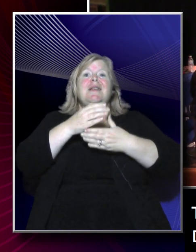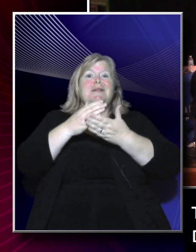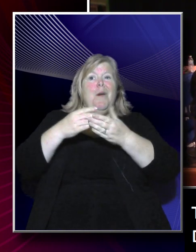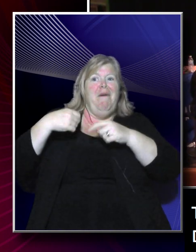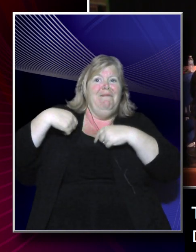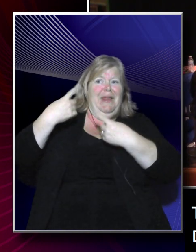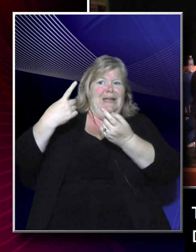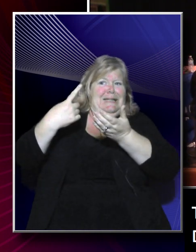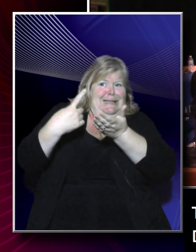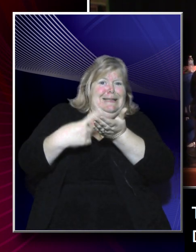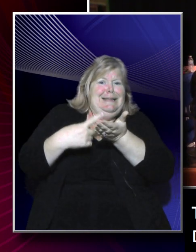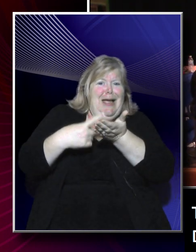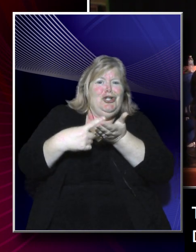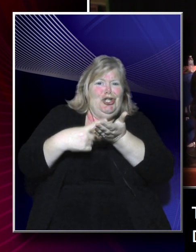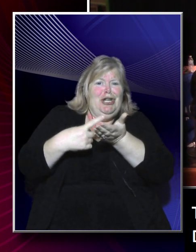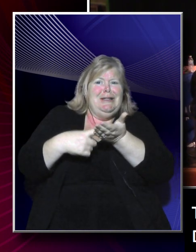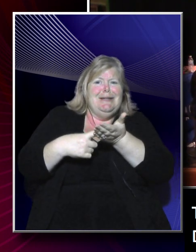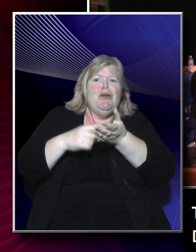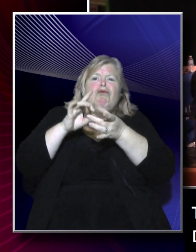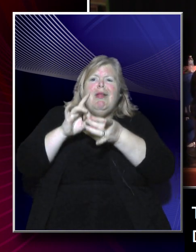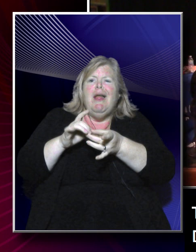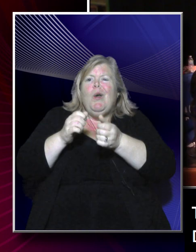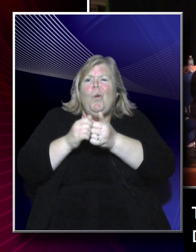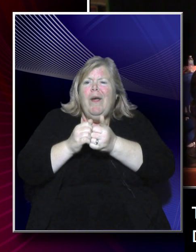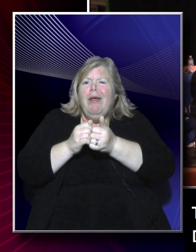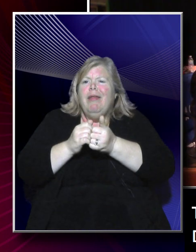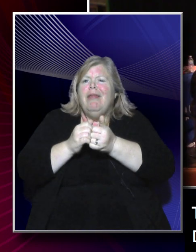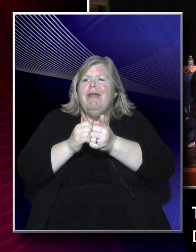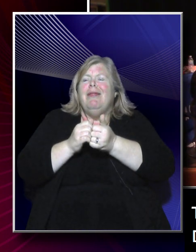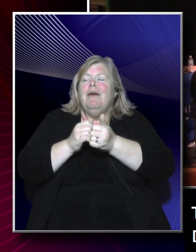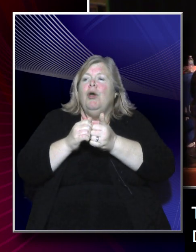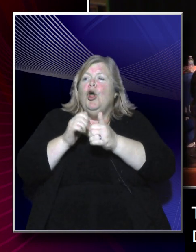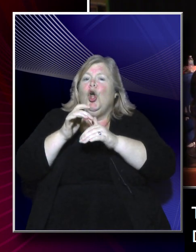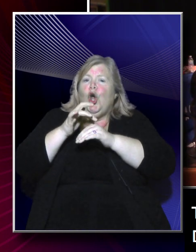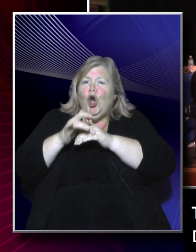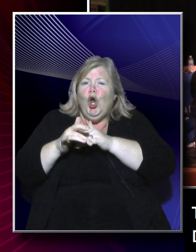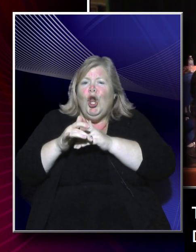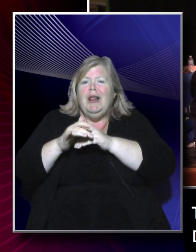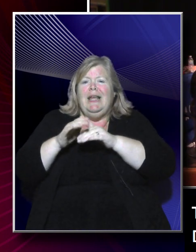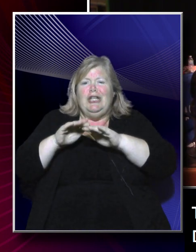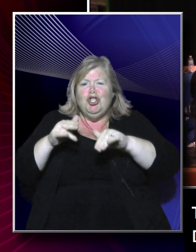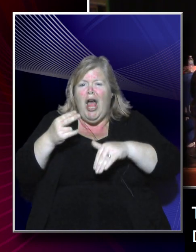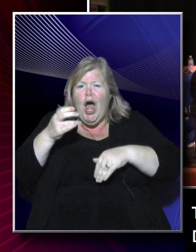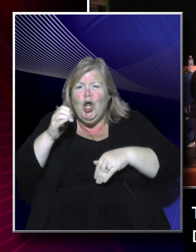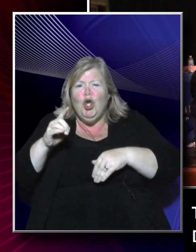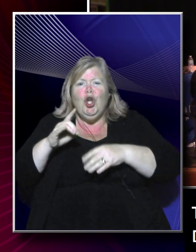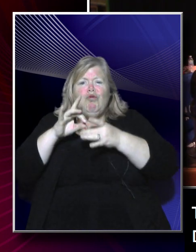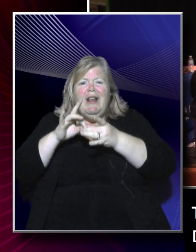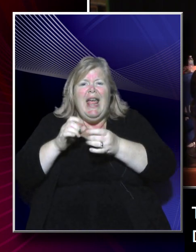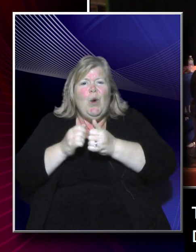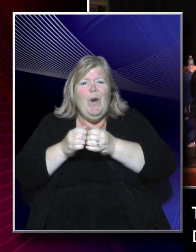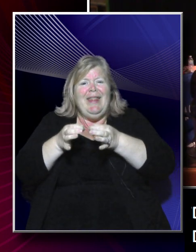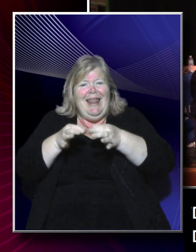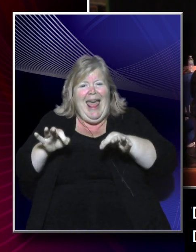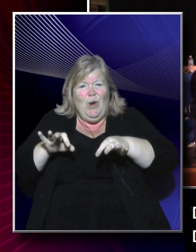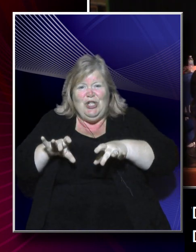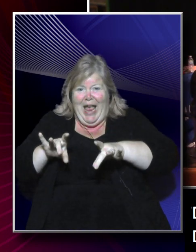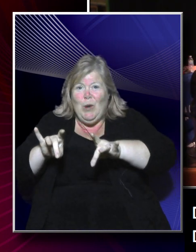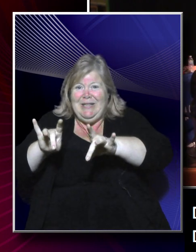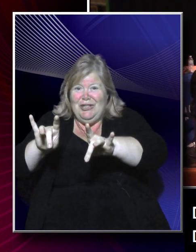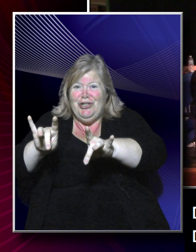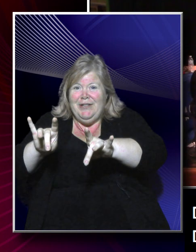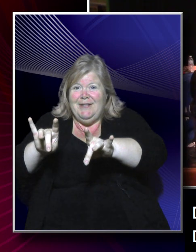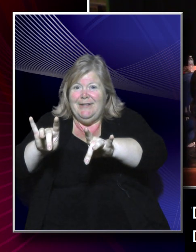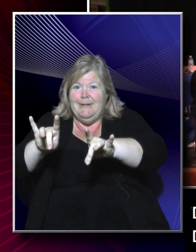for the early childhood direction for how language acquisition needs to have